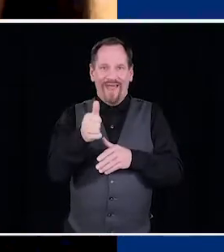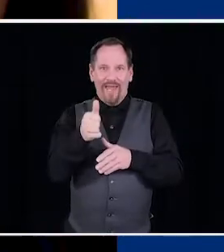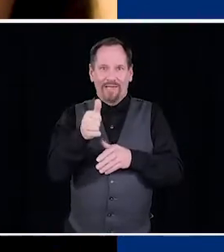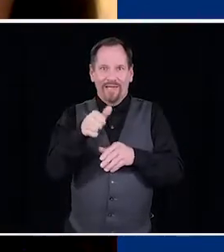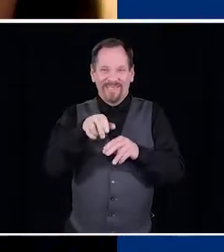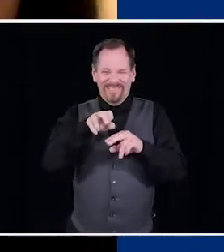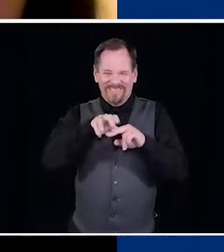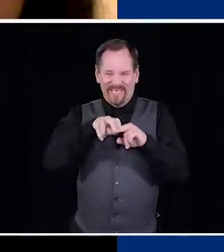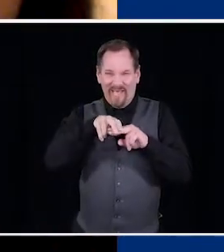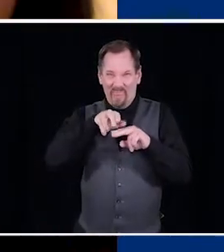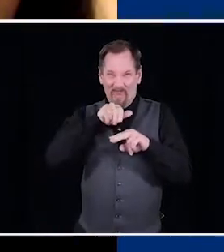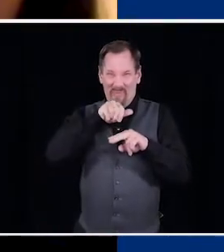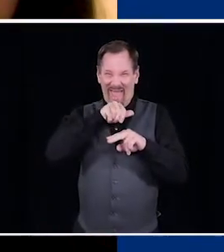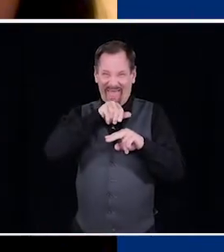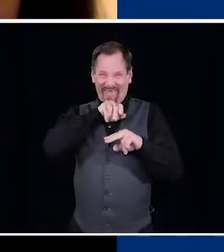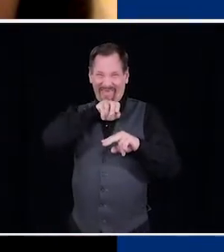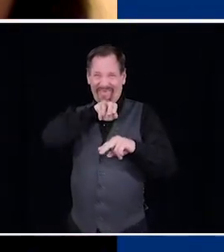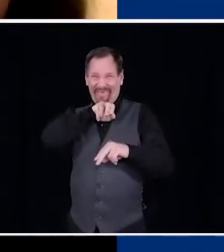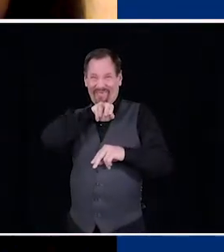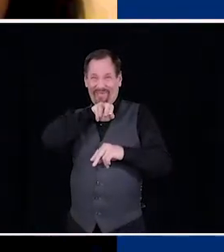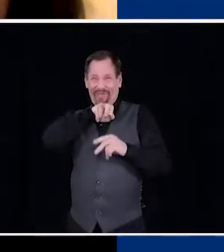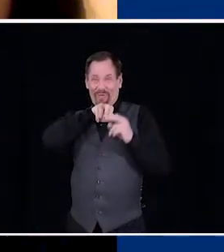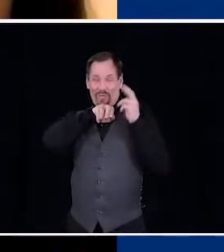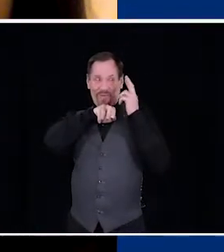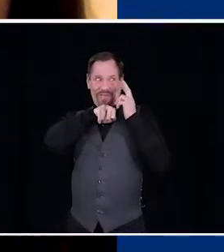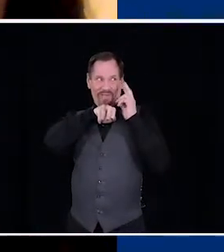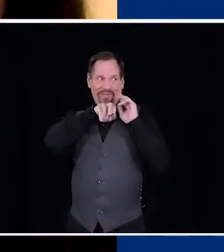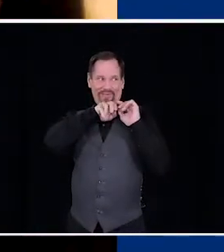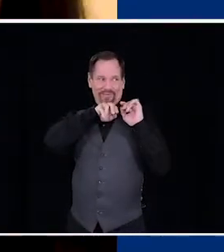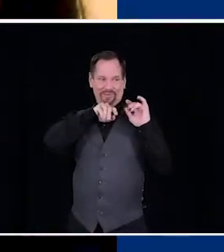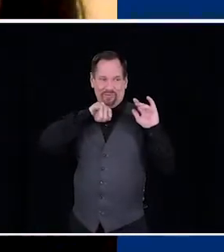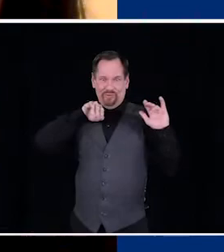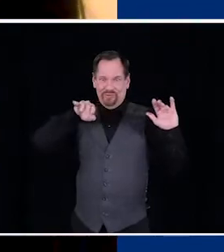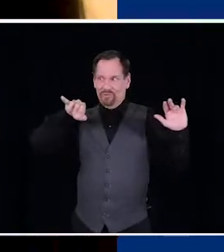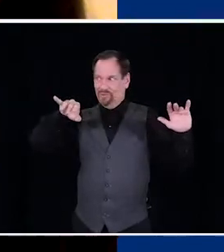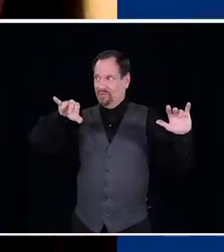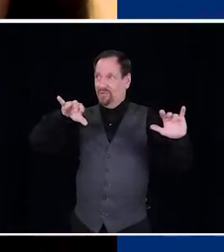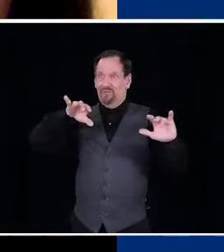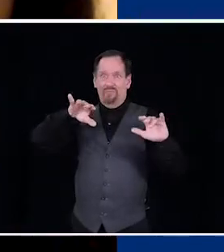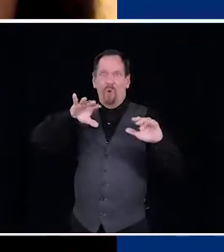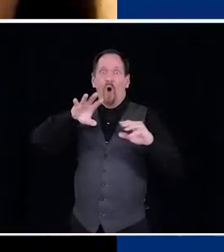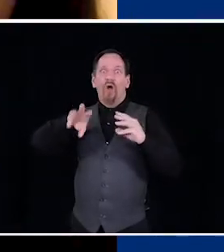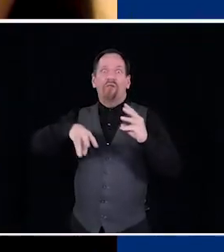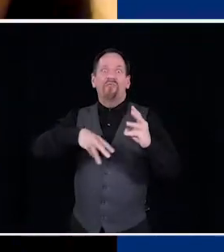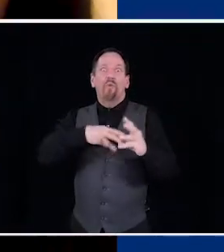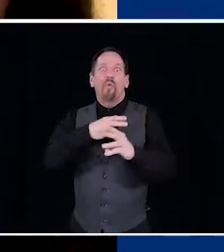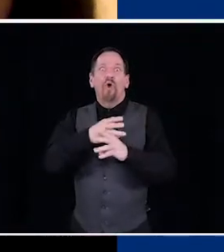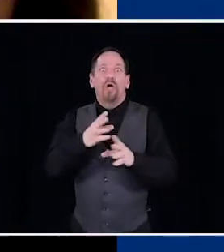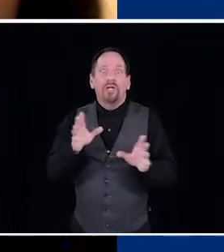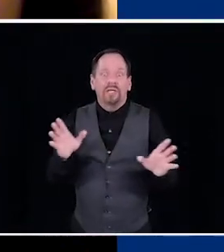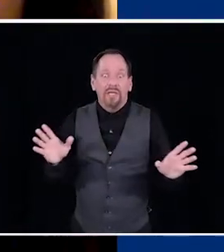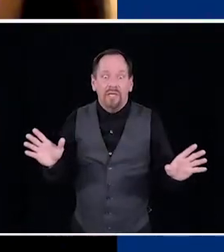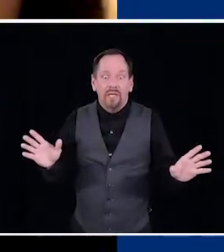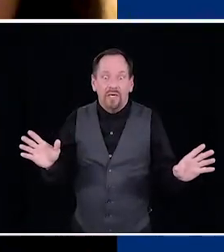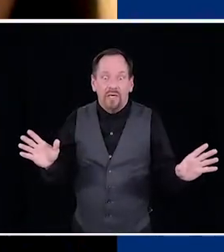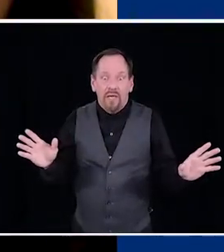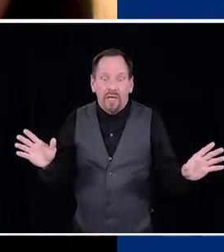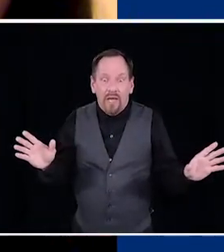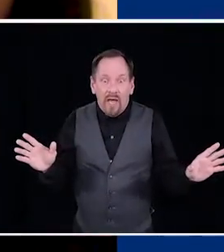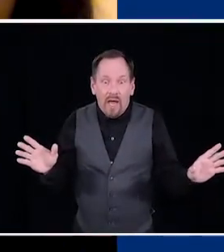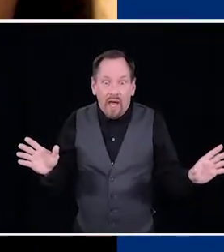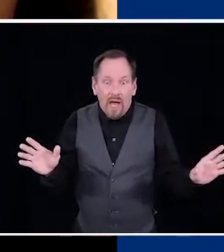at the very back, realizing that I was surrounded by students from around the world, and